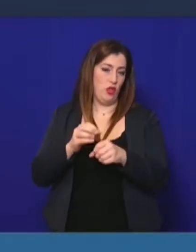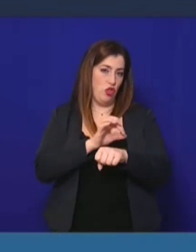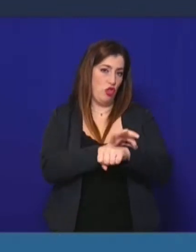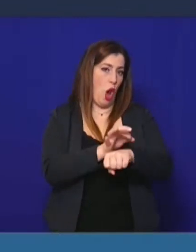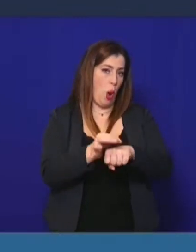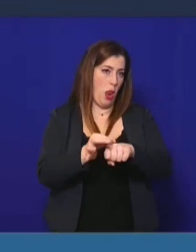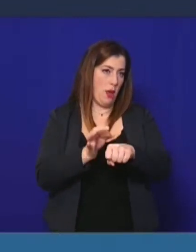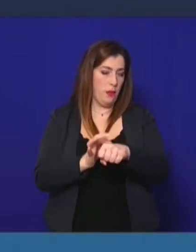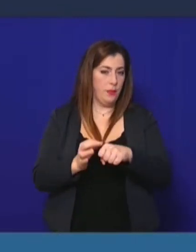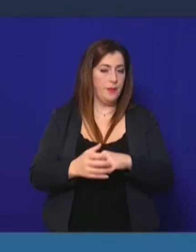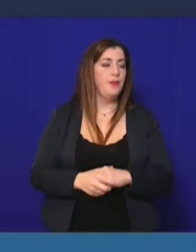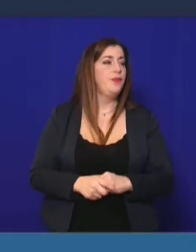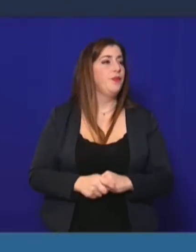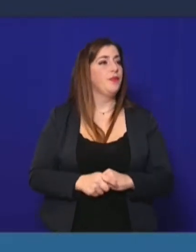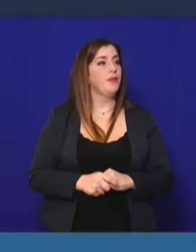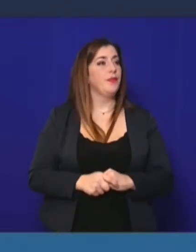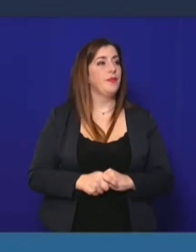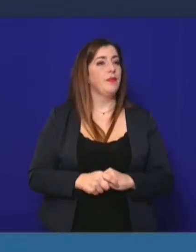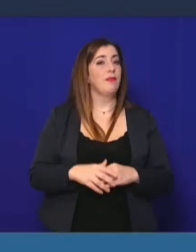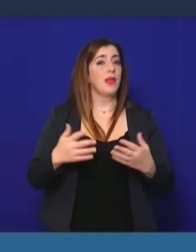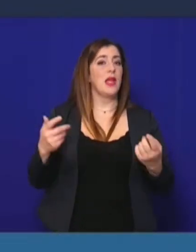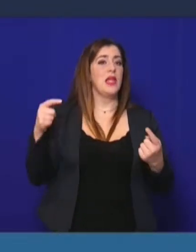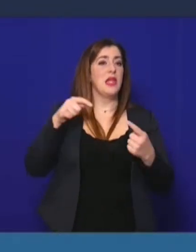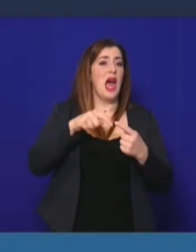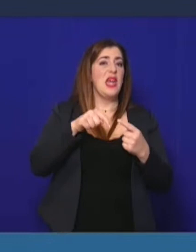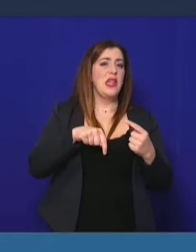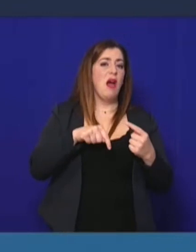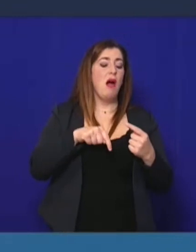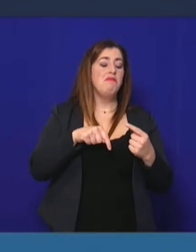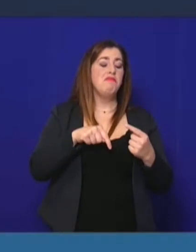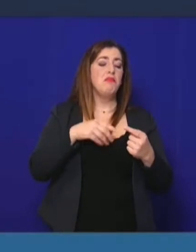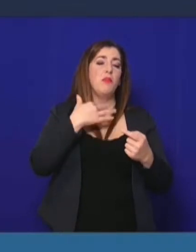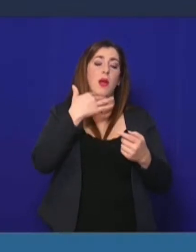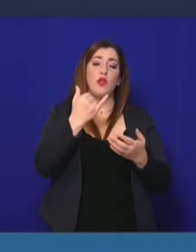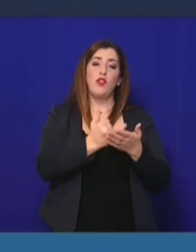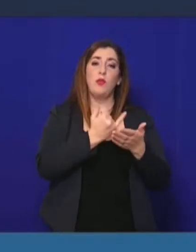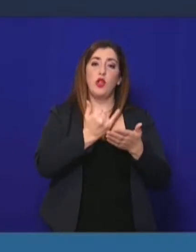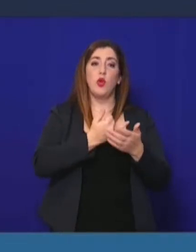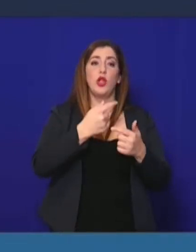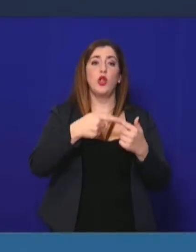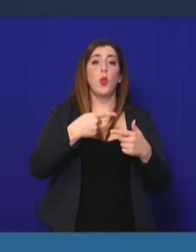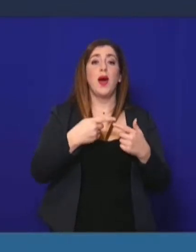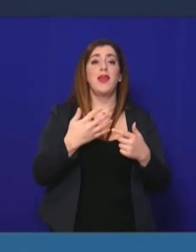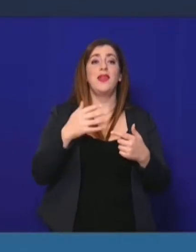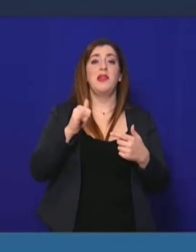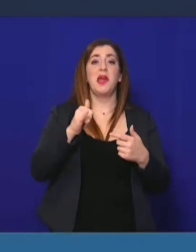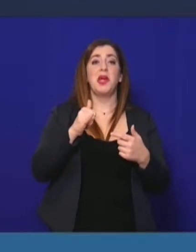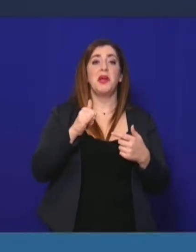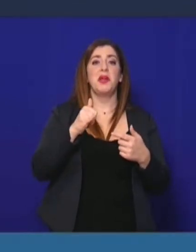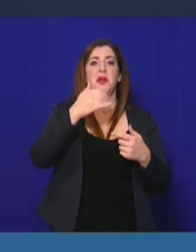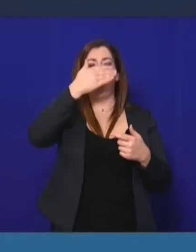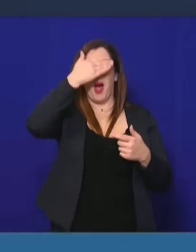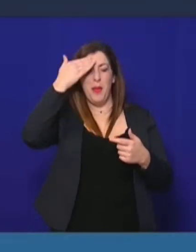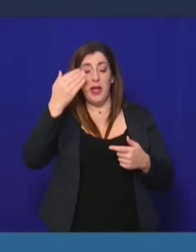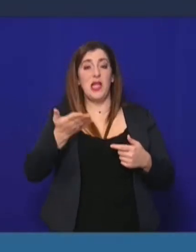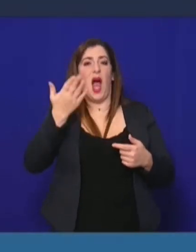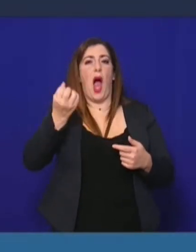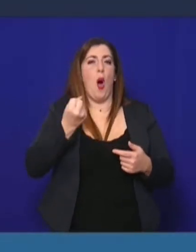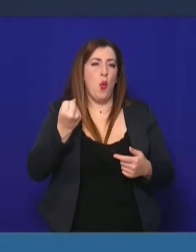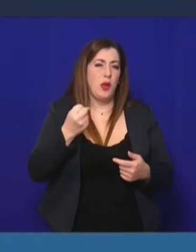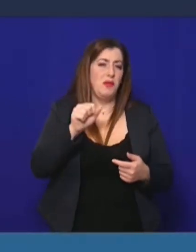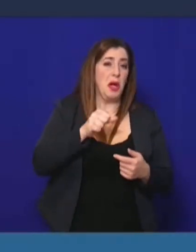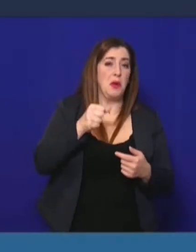Sassa ma sabdu l-ebda impatt fuq is-severità ta' tip ta' virus li jkollok. Infatti